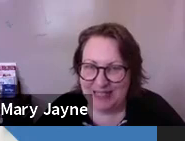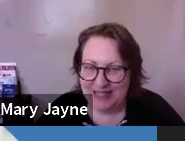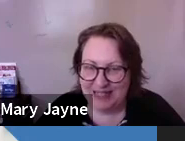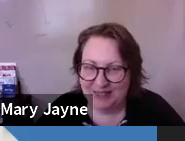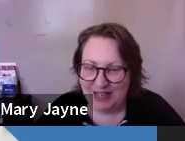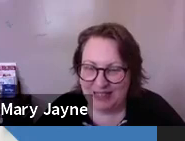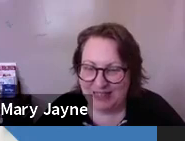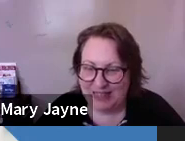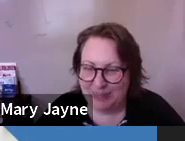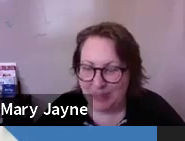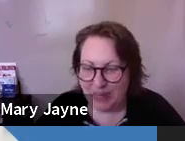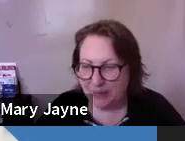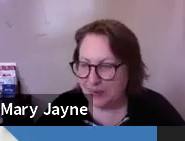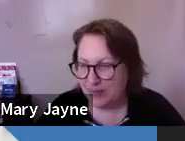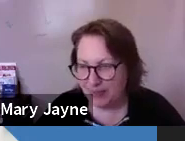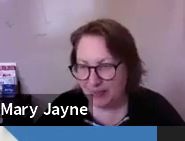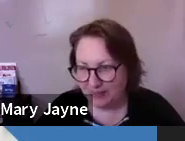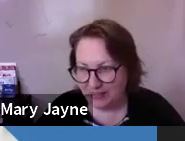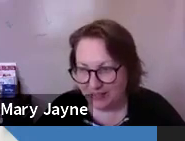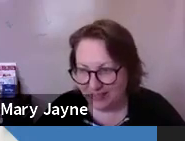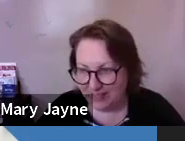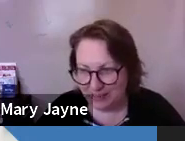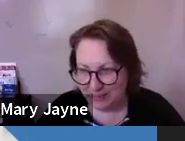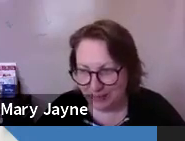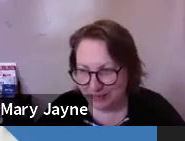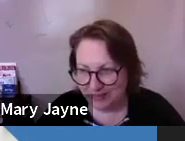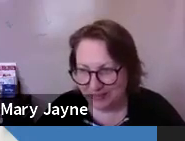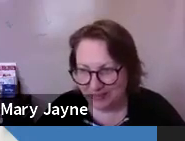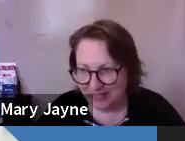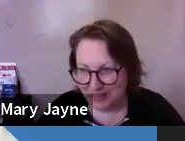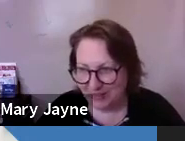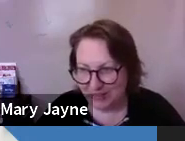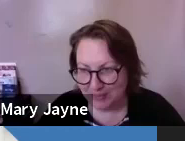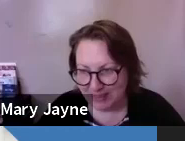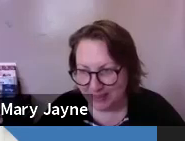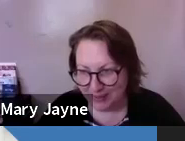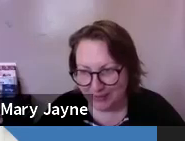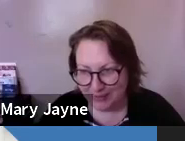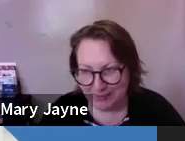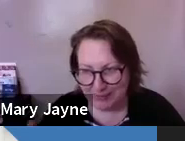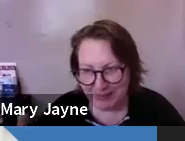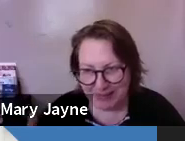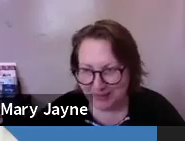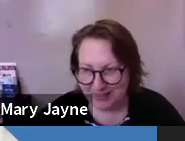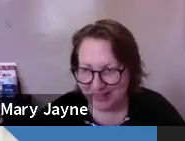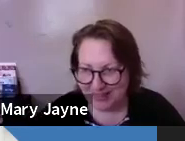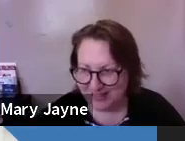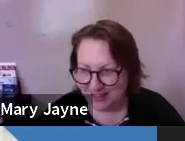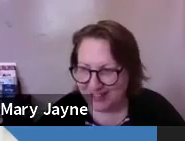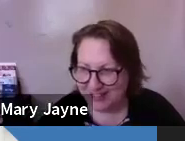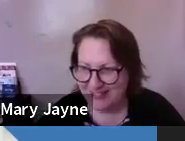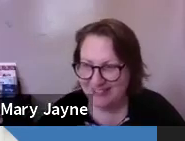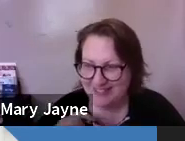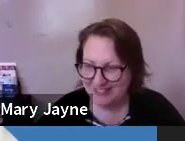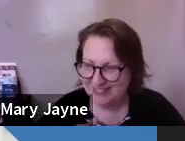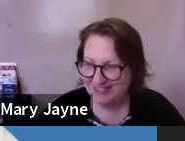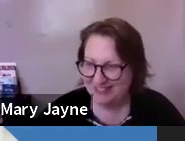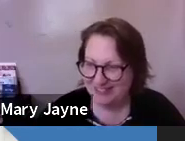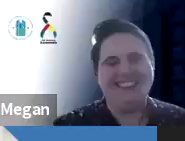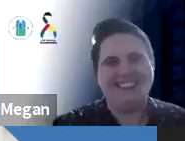My second vaccine, but I loaded up on caffeine and ibuprofen like 30 minutes ago, so I'm gonna make it through this next hour.